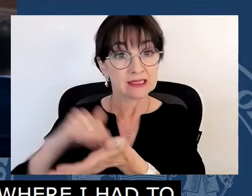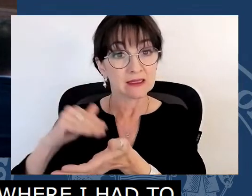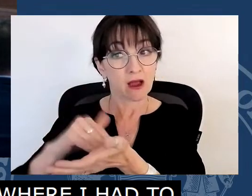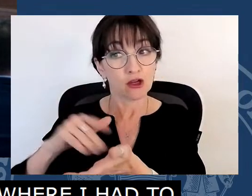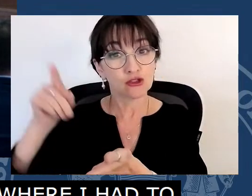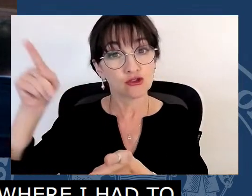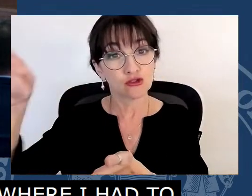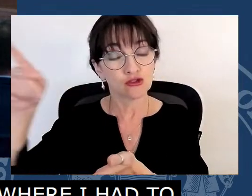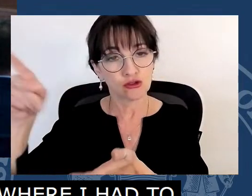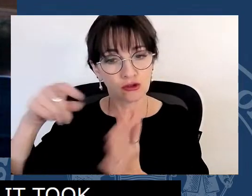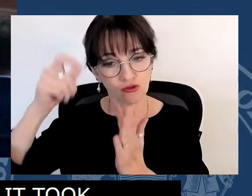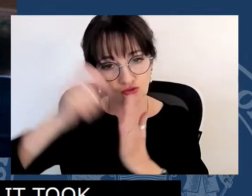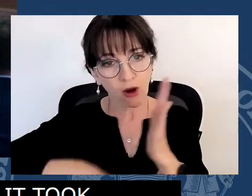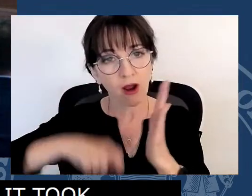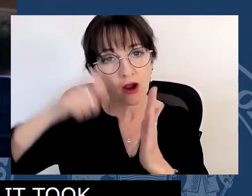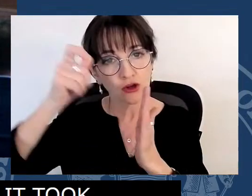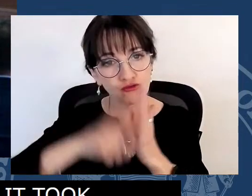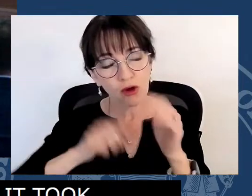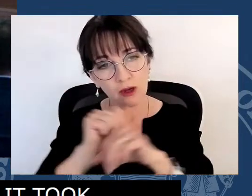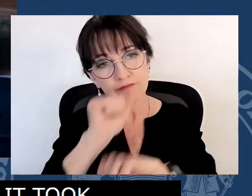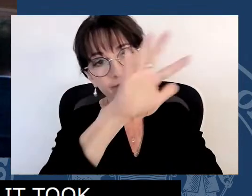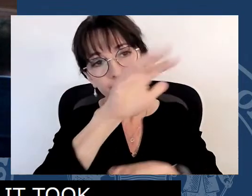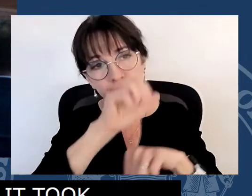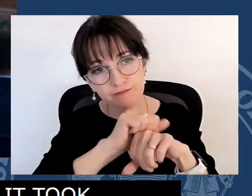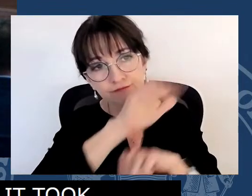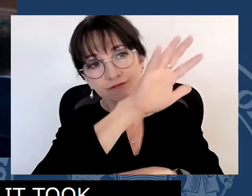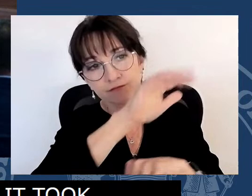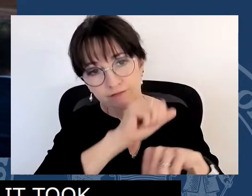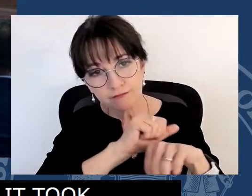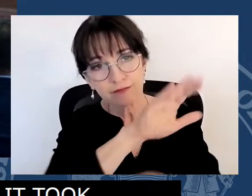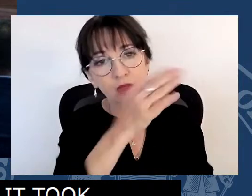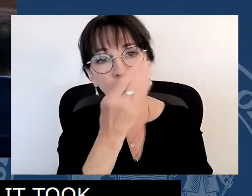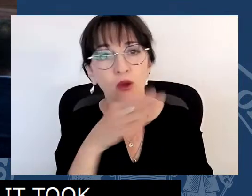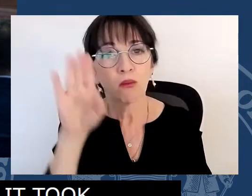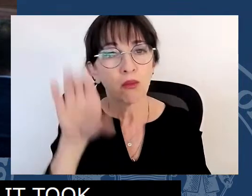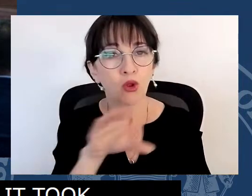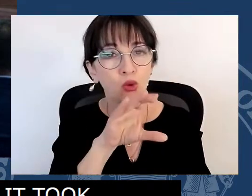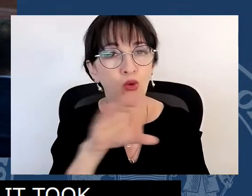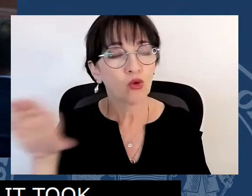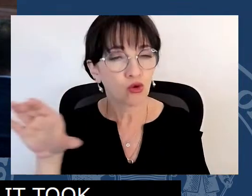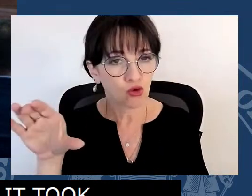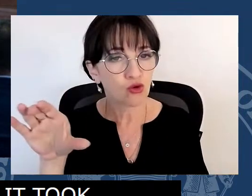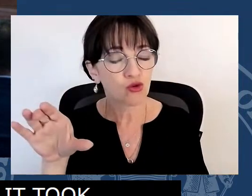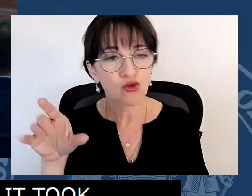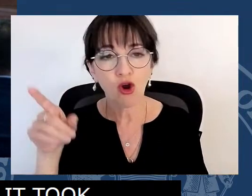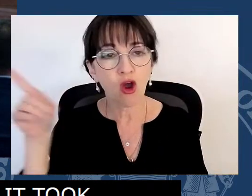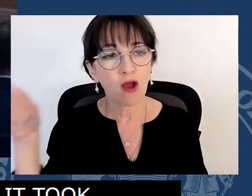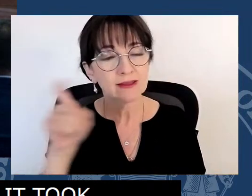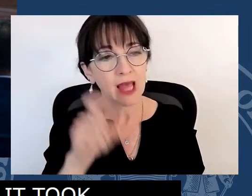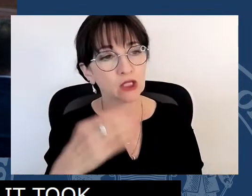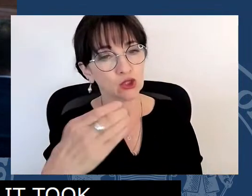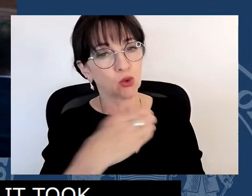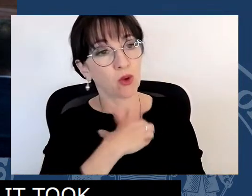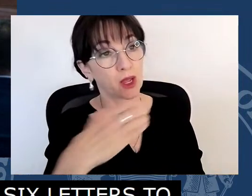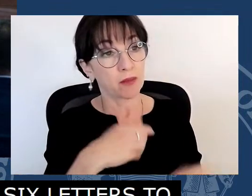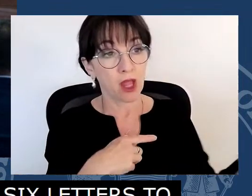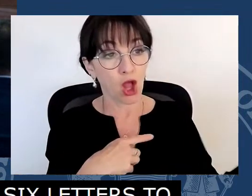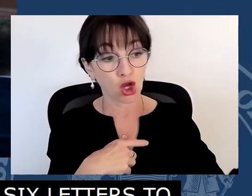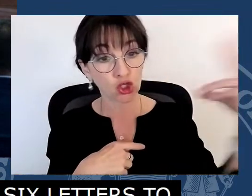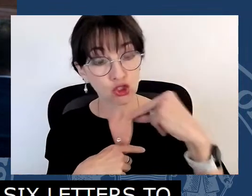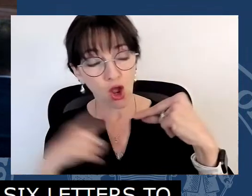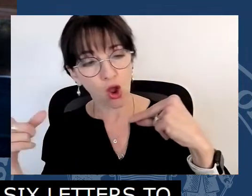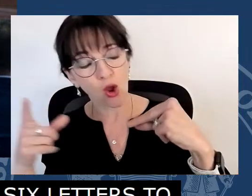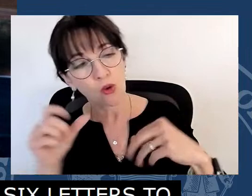6 letters to Blue Cross Blue Shield before they finally approved it. But why have to have a 3 months or 9